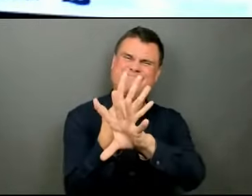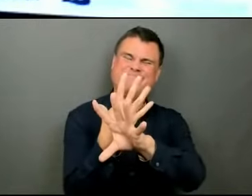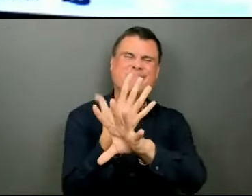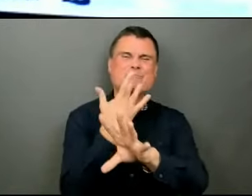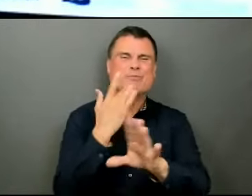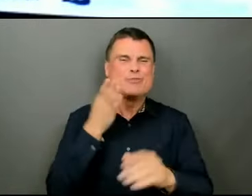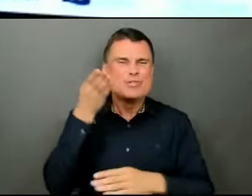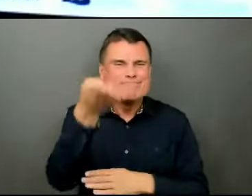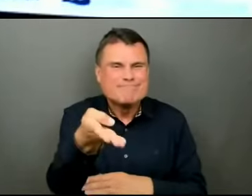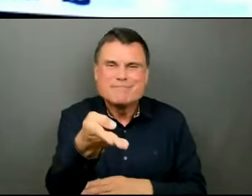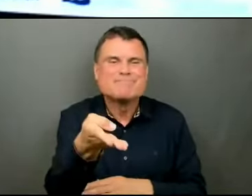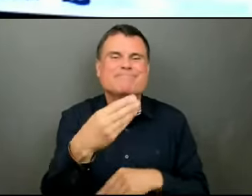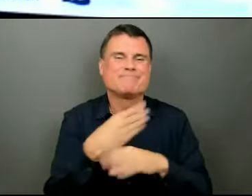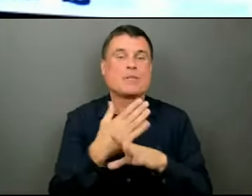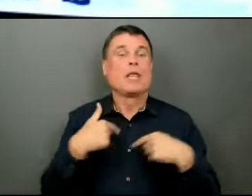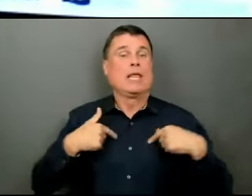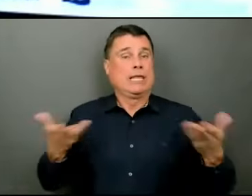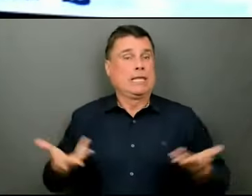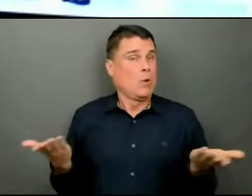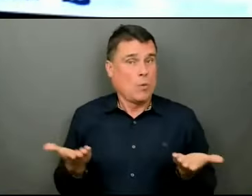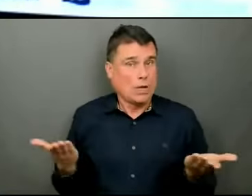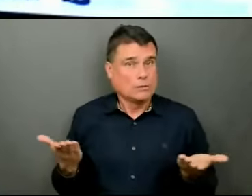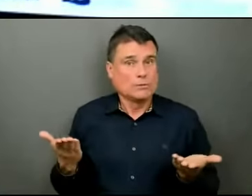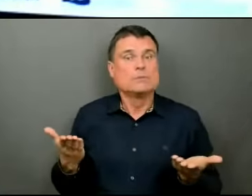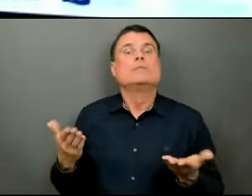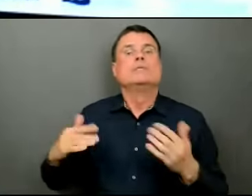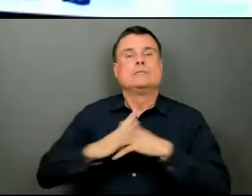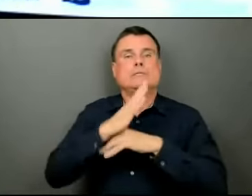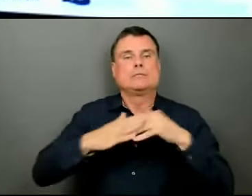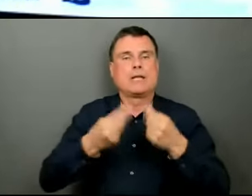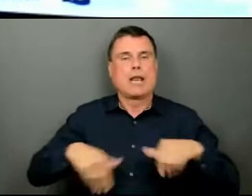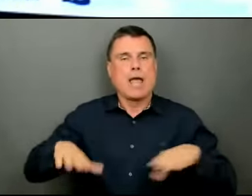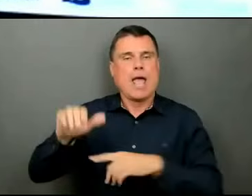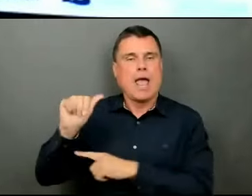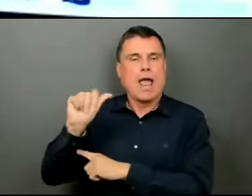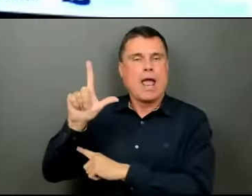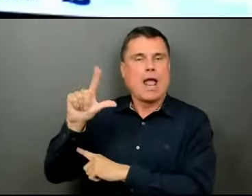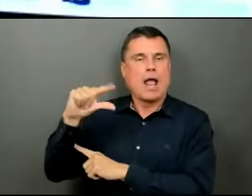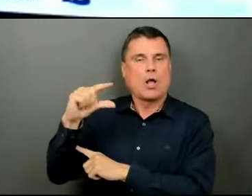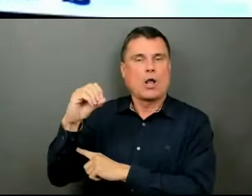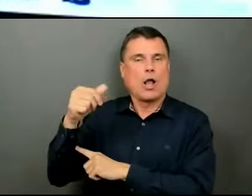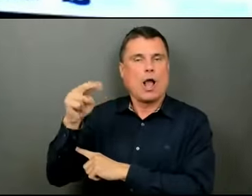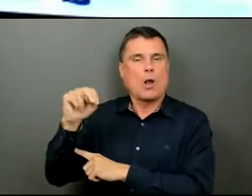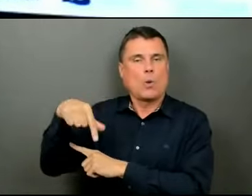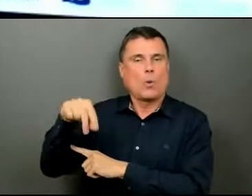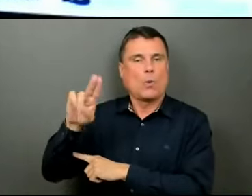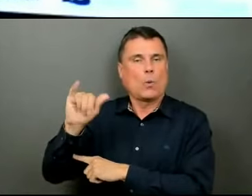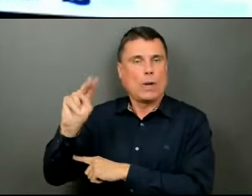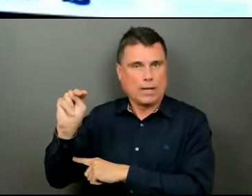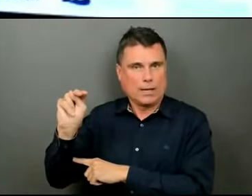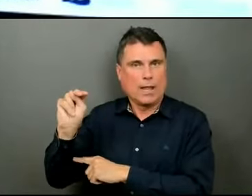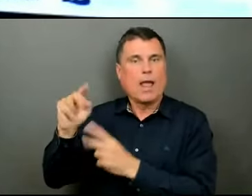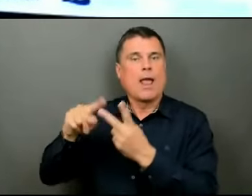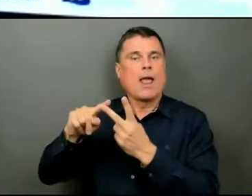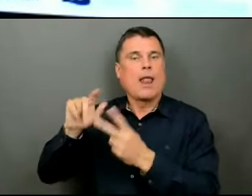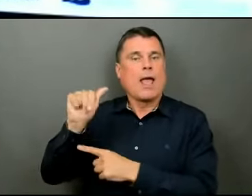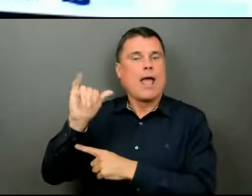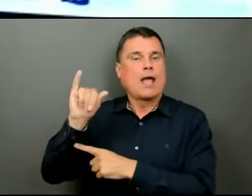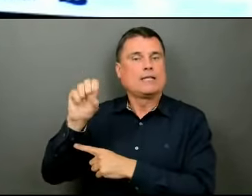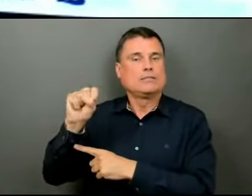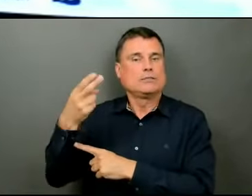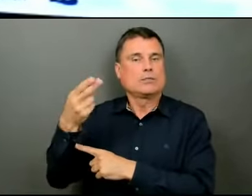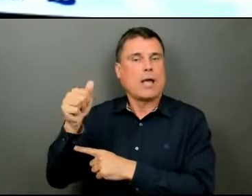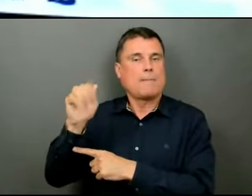you from the traditional territory of the Algonquin Anishinaabe peoples. It's great to have a lot of friends